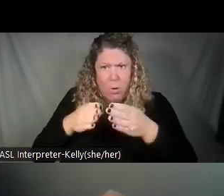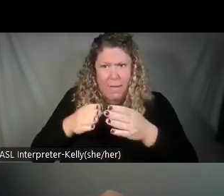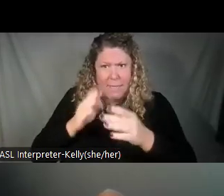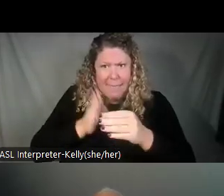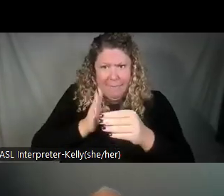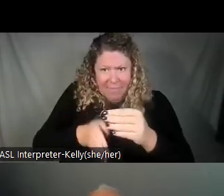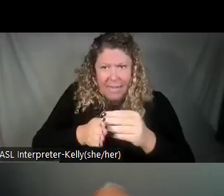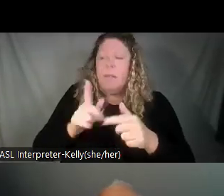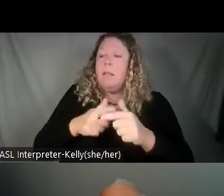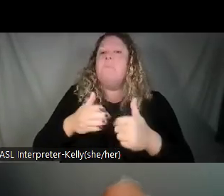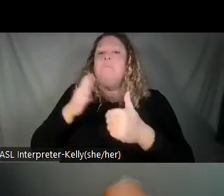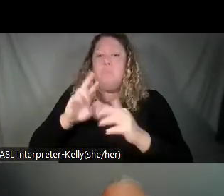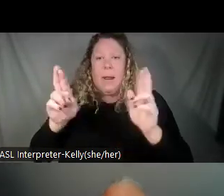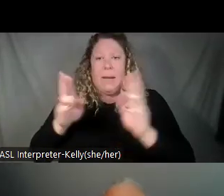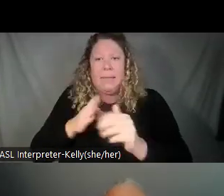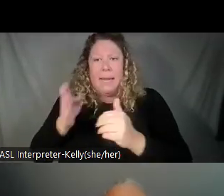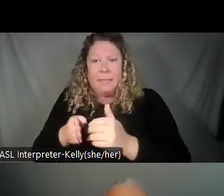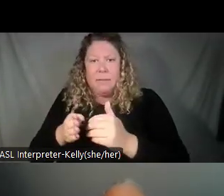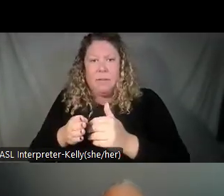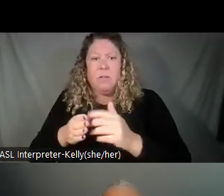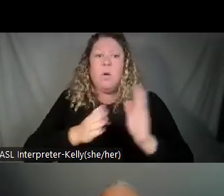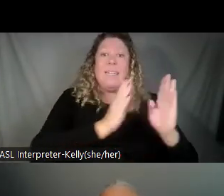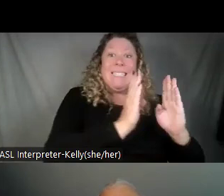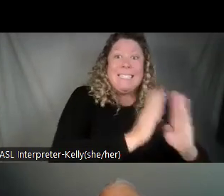versus prioritized work.